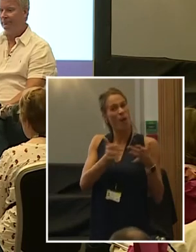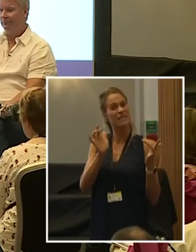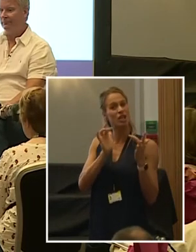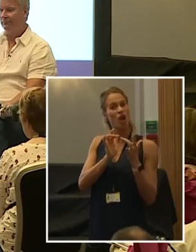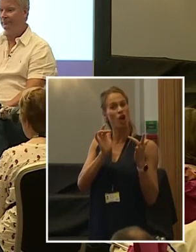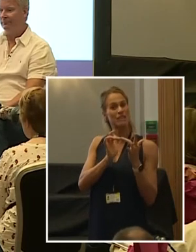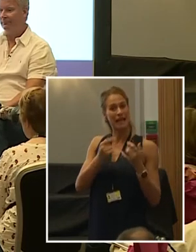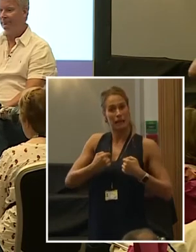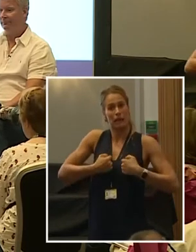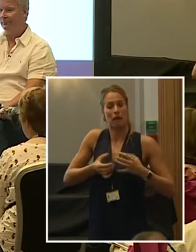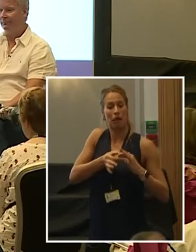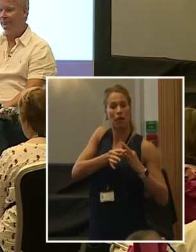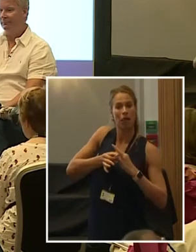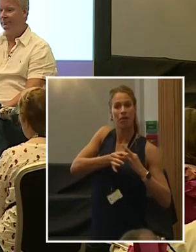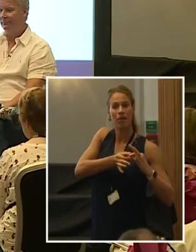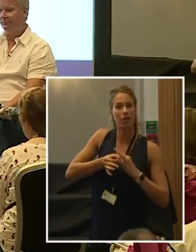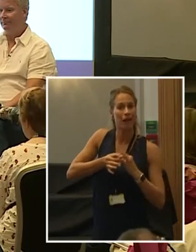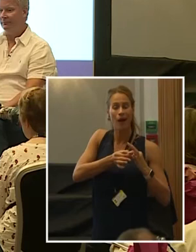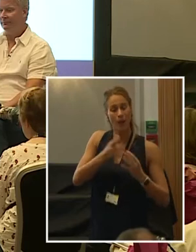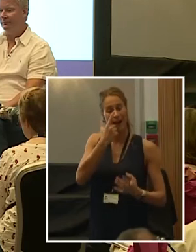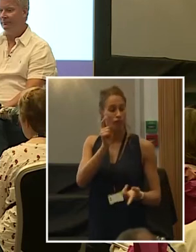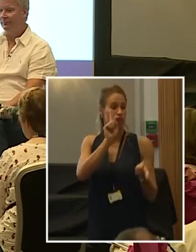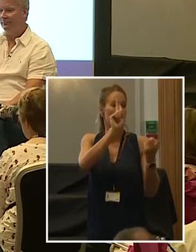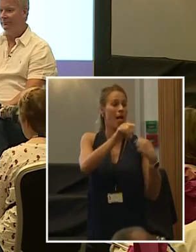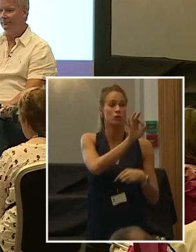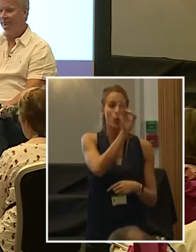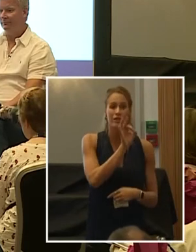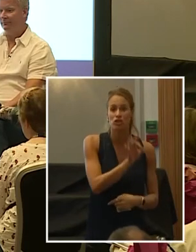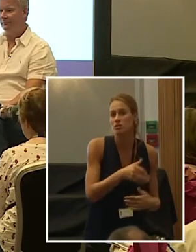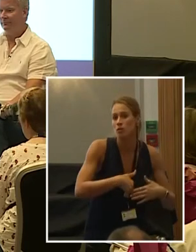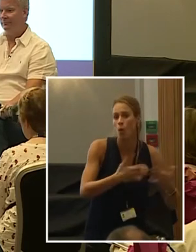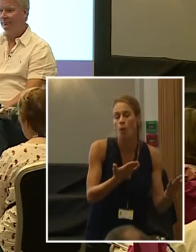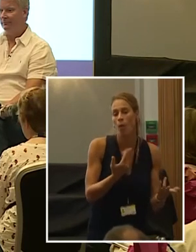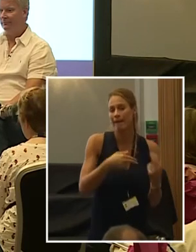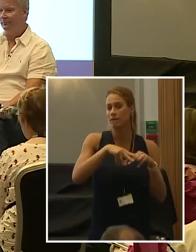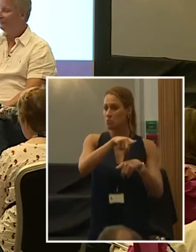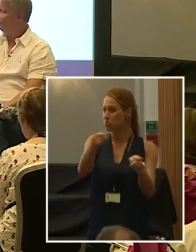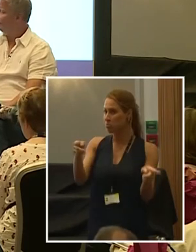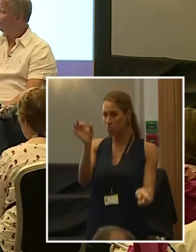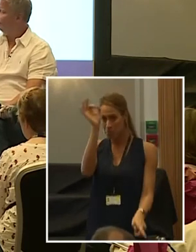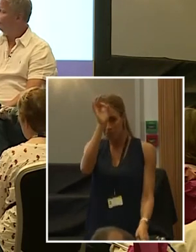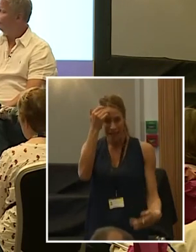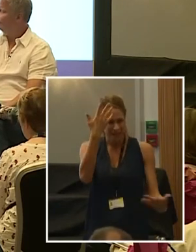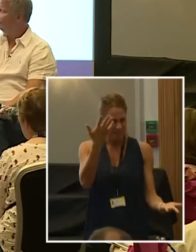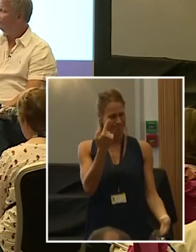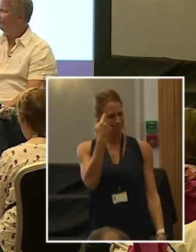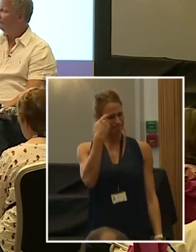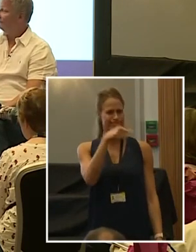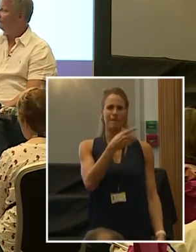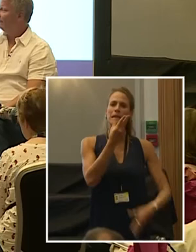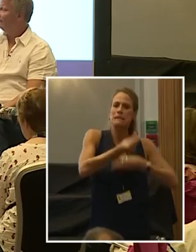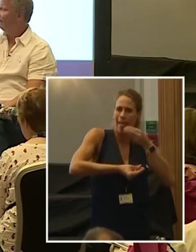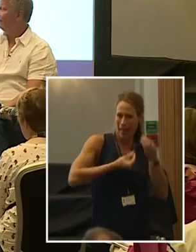We're always available to answer questions. If we don't know the answers, we are more than comfortable to tell you, we'll come back to you